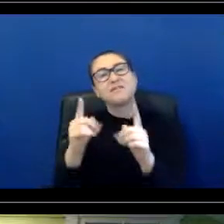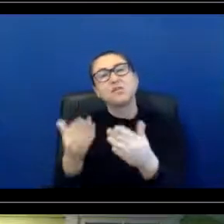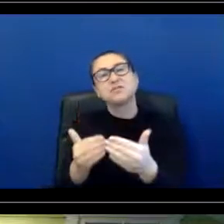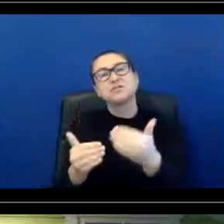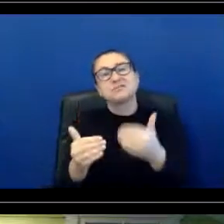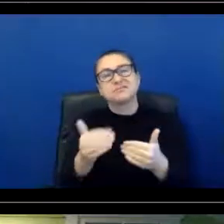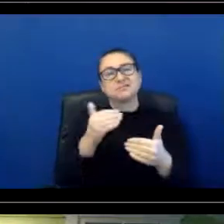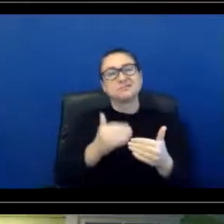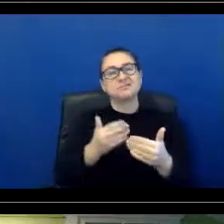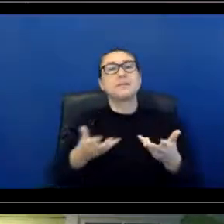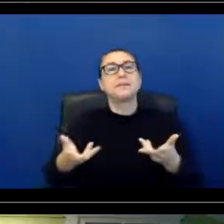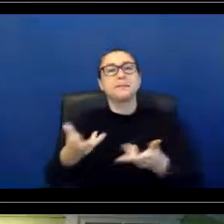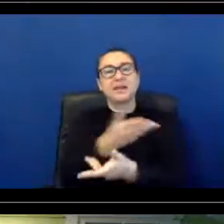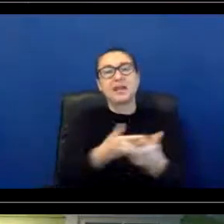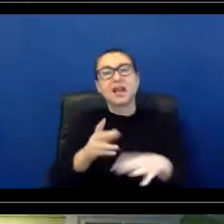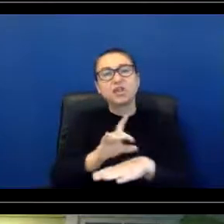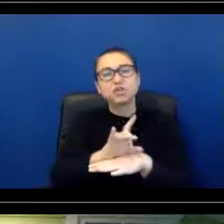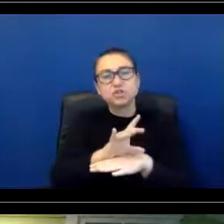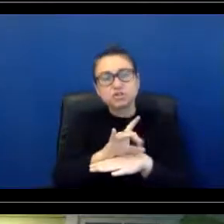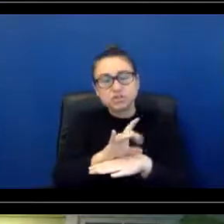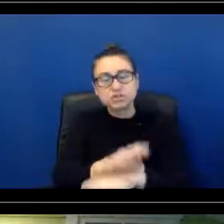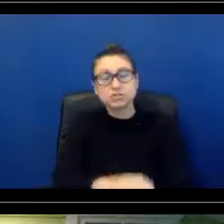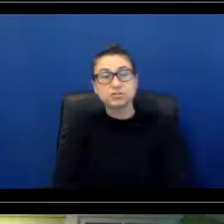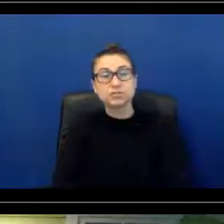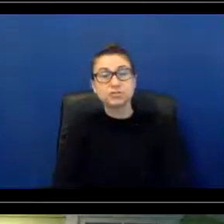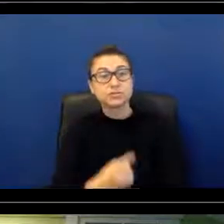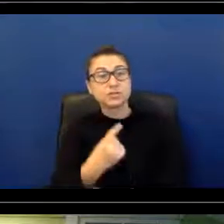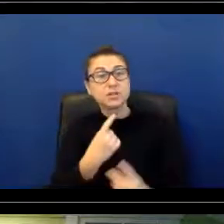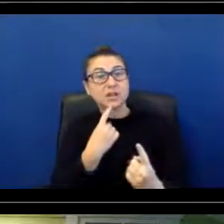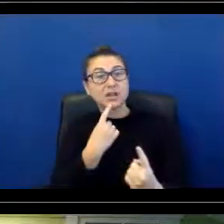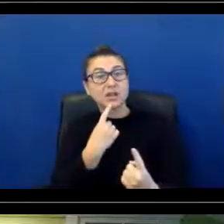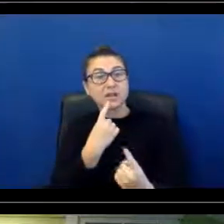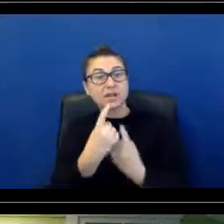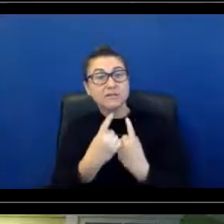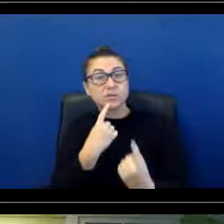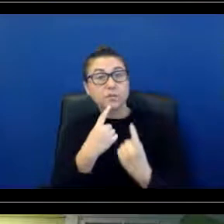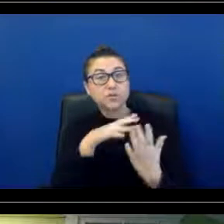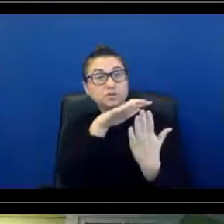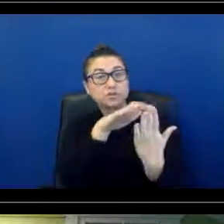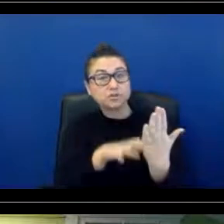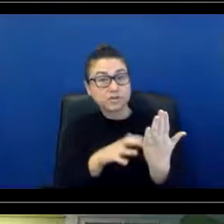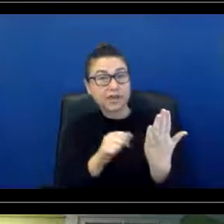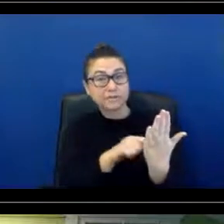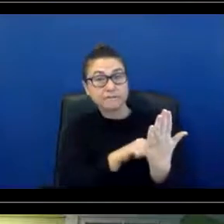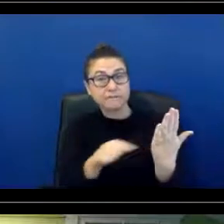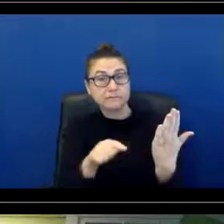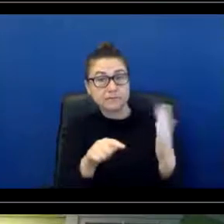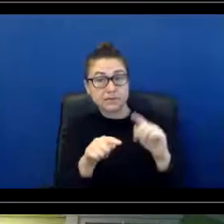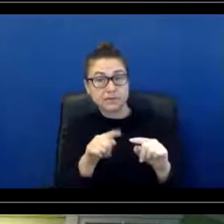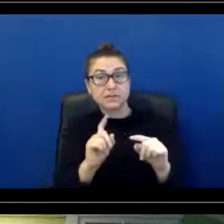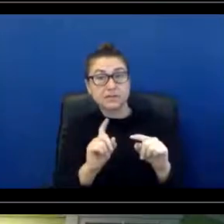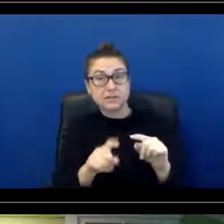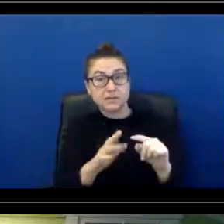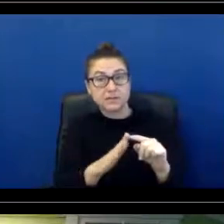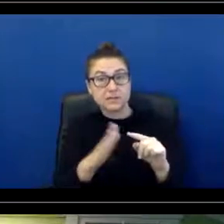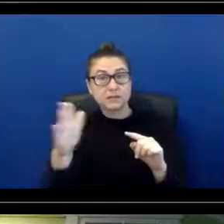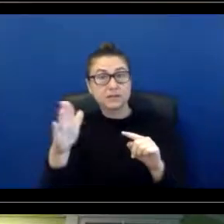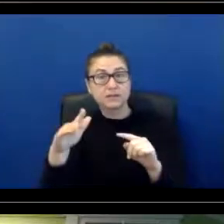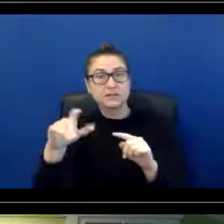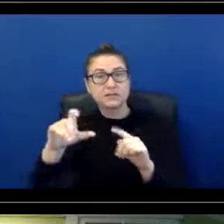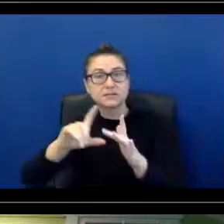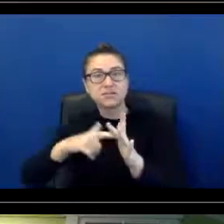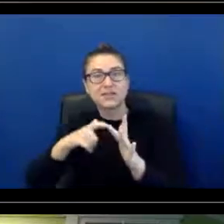And then it brings up some information for you about mediation, including a link to the Community Justice Centre's website.